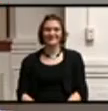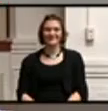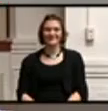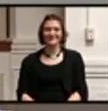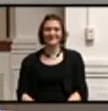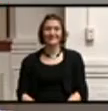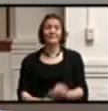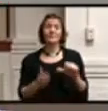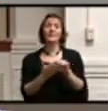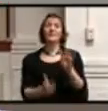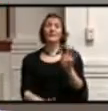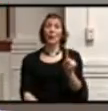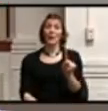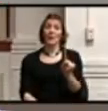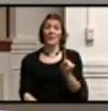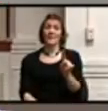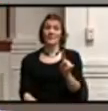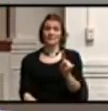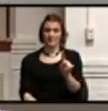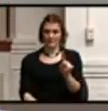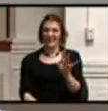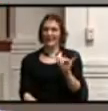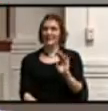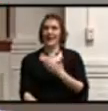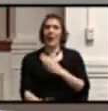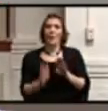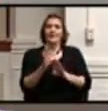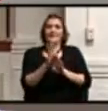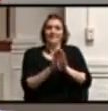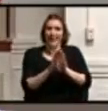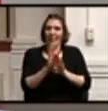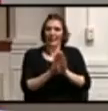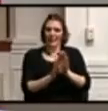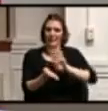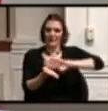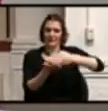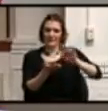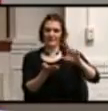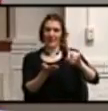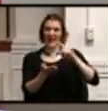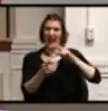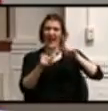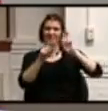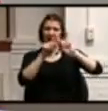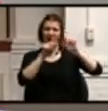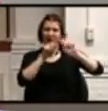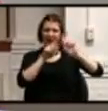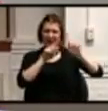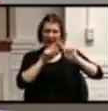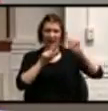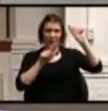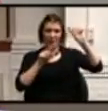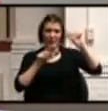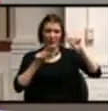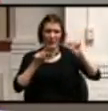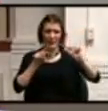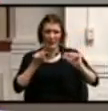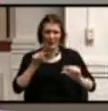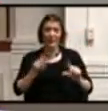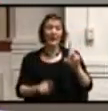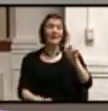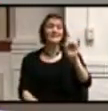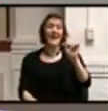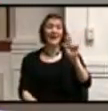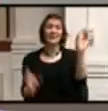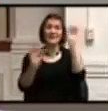And page 41, this shows our development fund, and you can see all the pieces of our development fund. We have a disaster